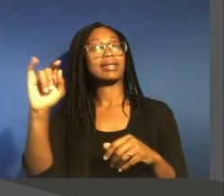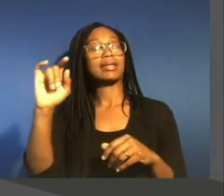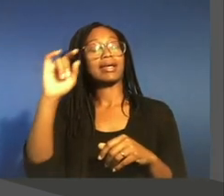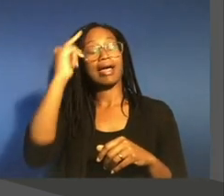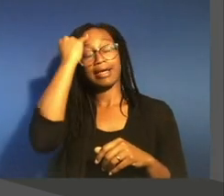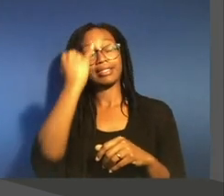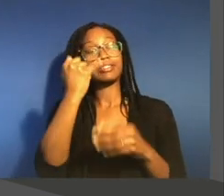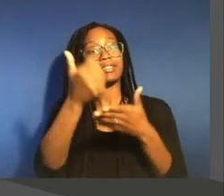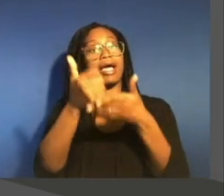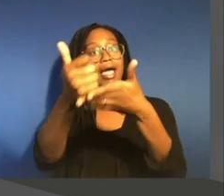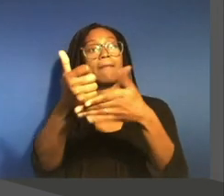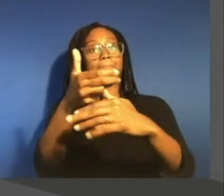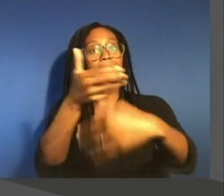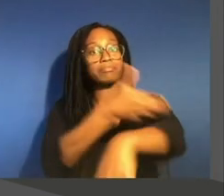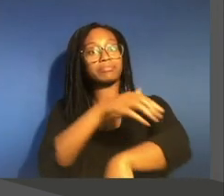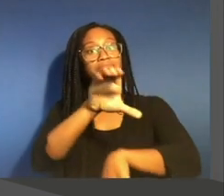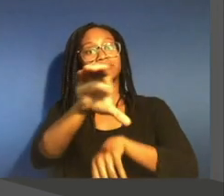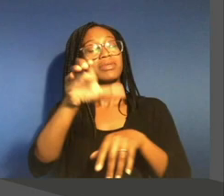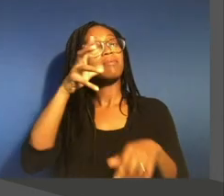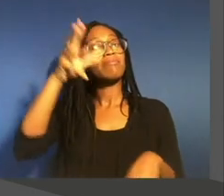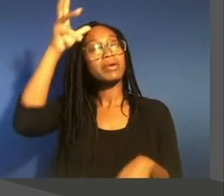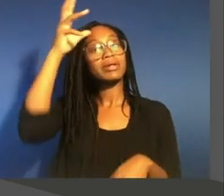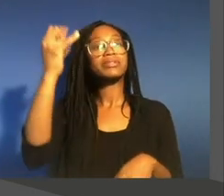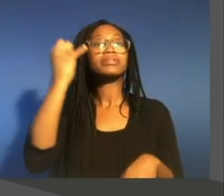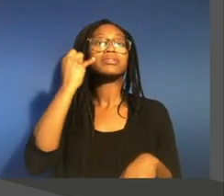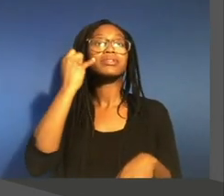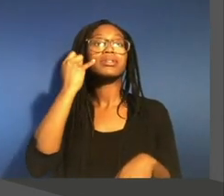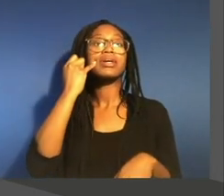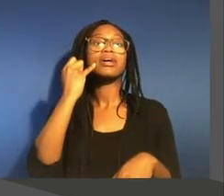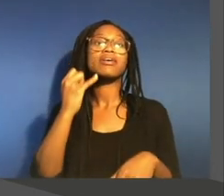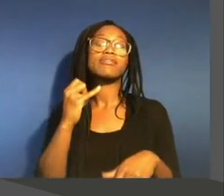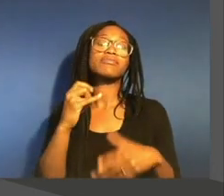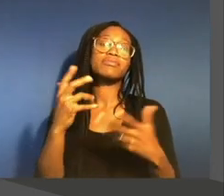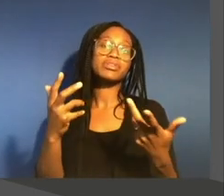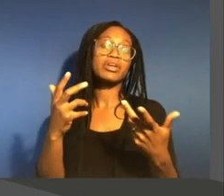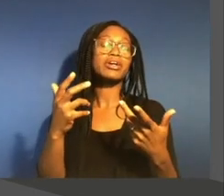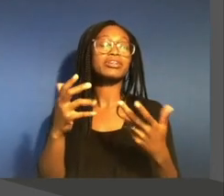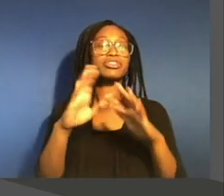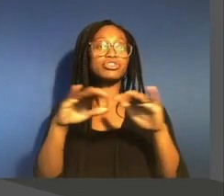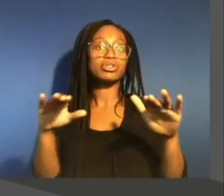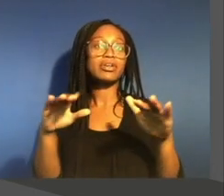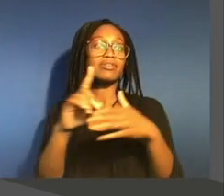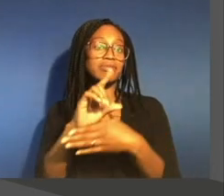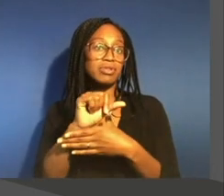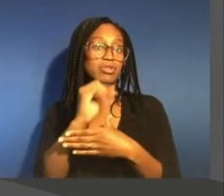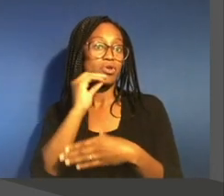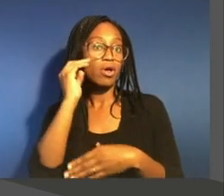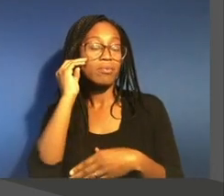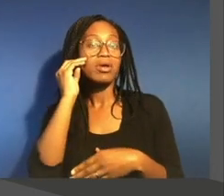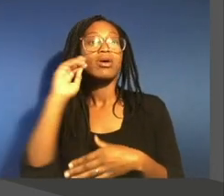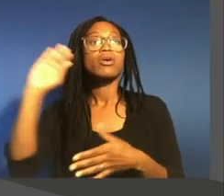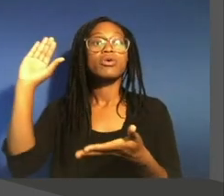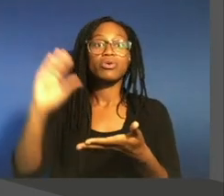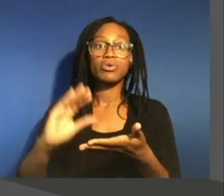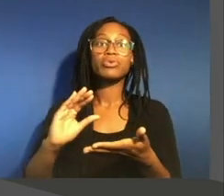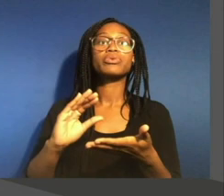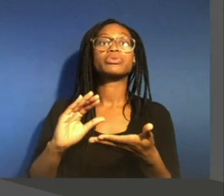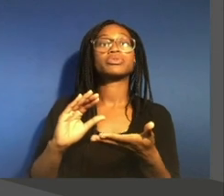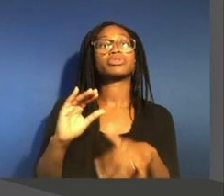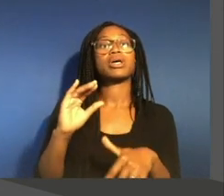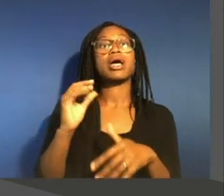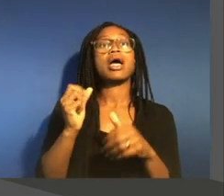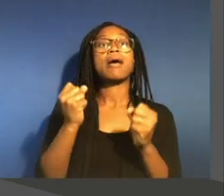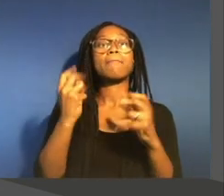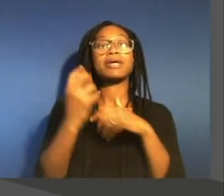empower parents dealing with epilepsy at home. Our vision is to reduce the amount and severity of seizures in kids with